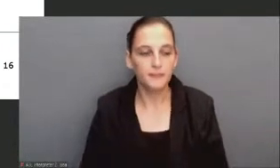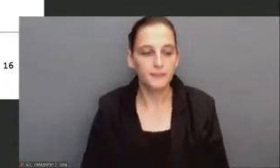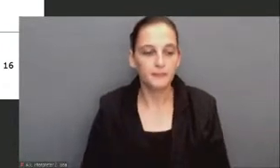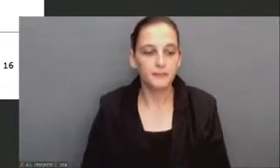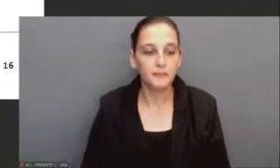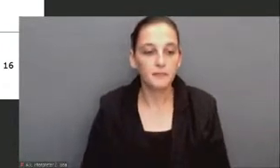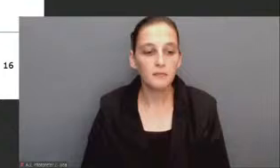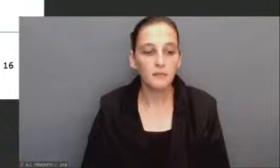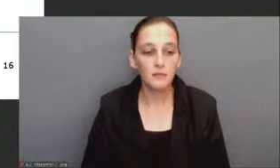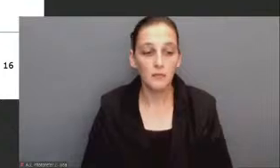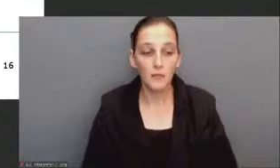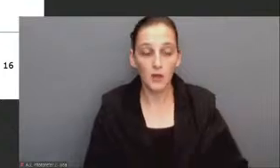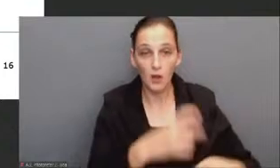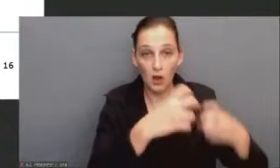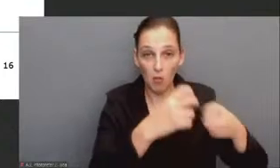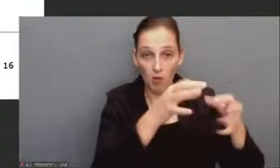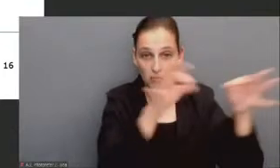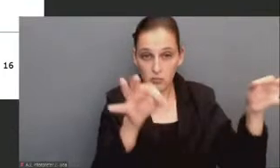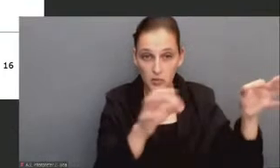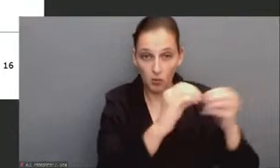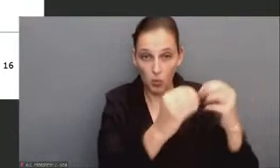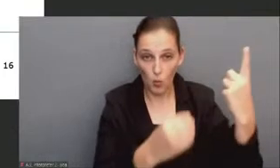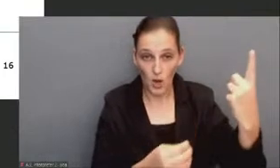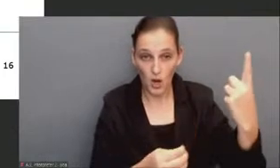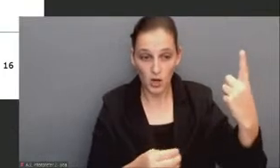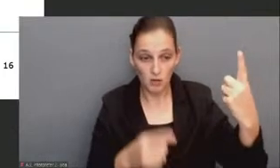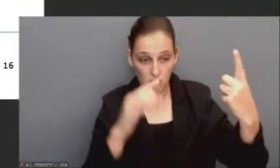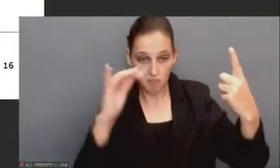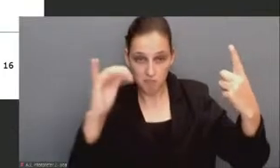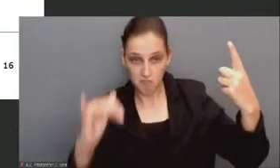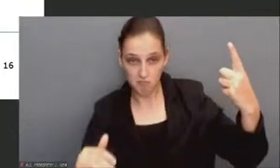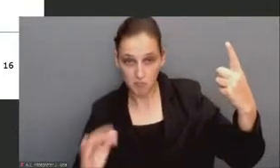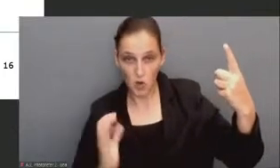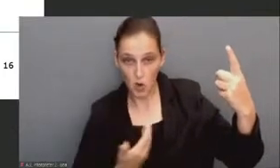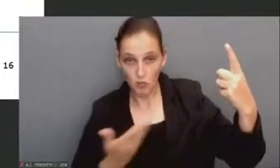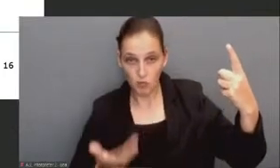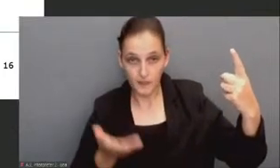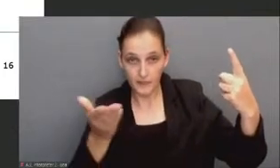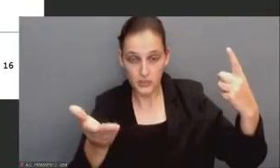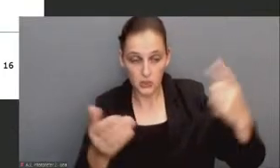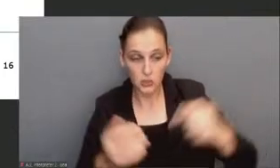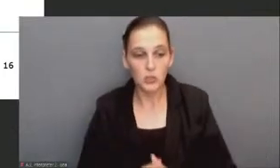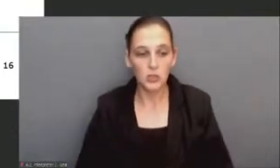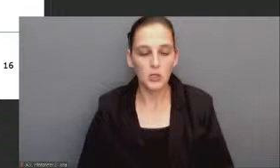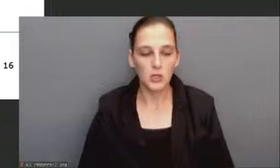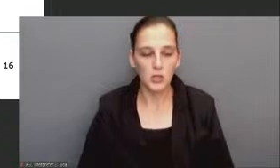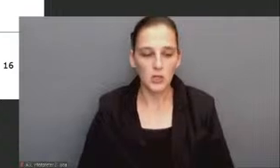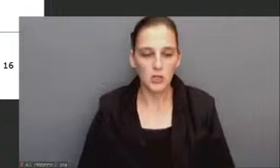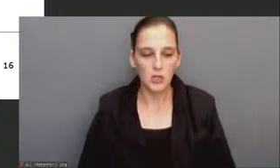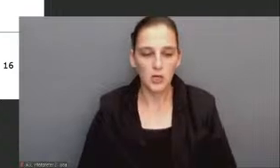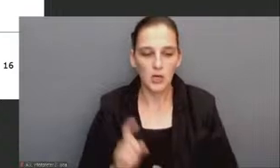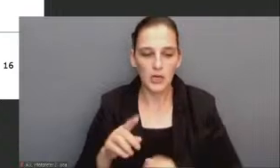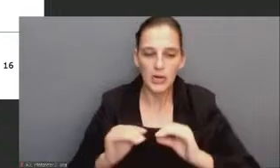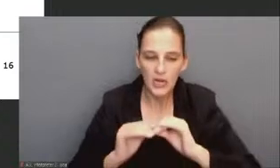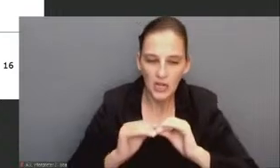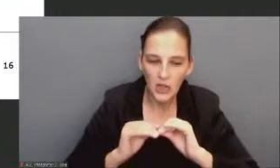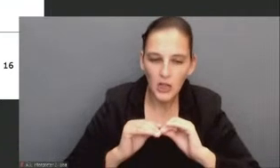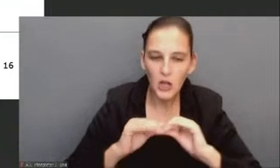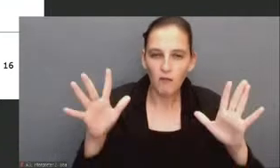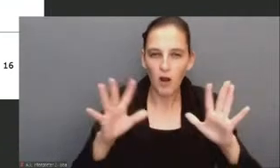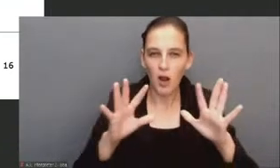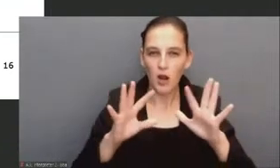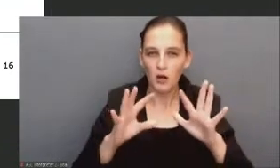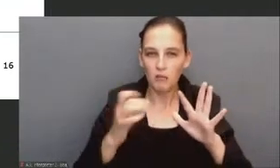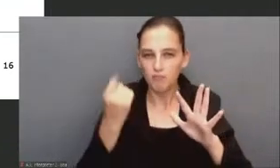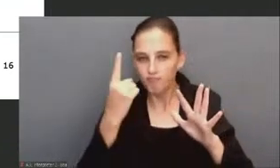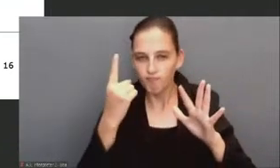again, very, very lengthy recommendations on this, but clarify and unification of disease classification is important for